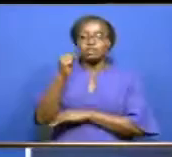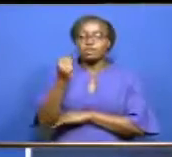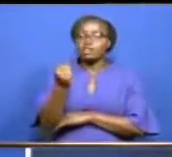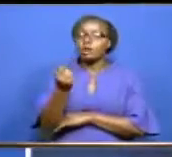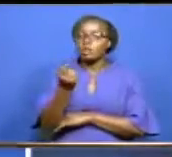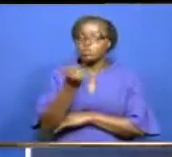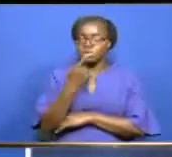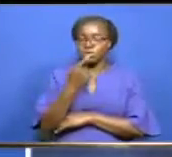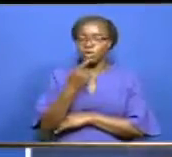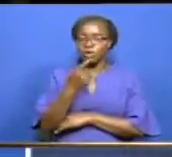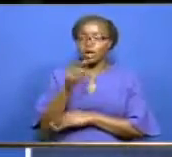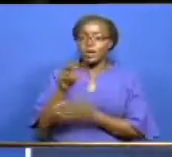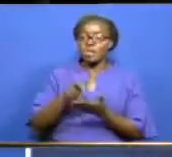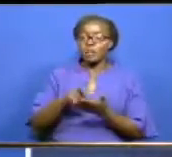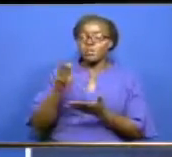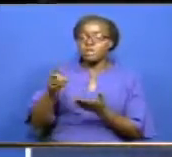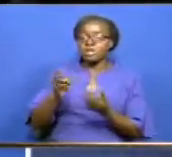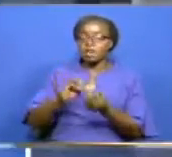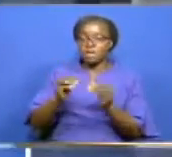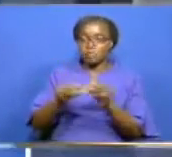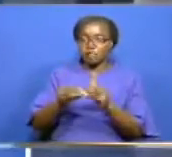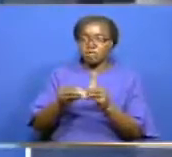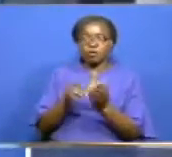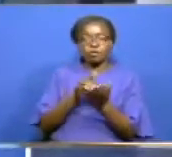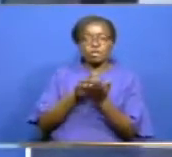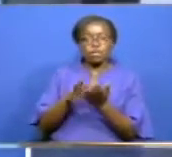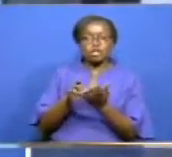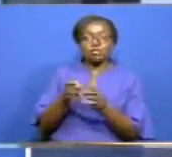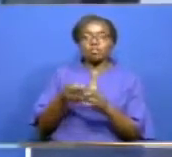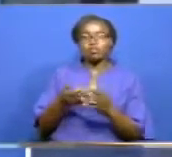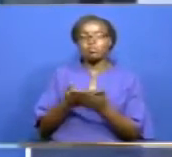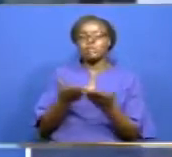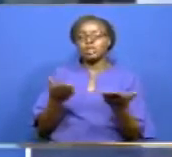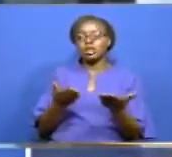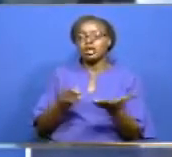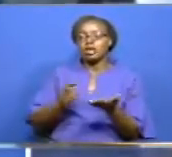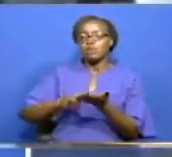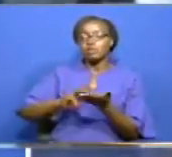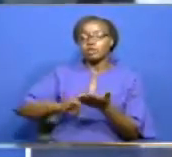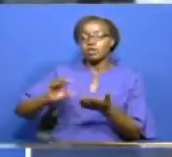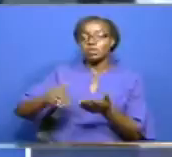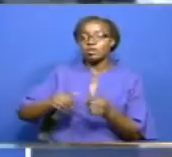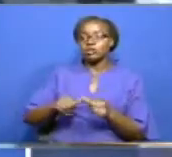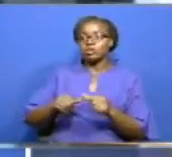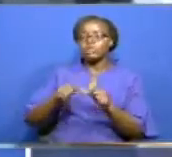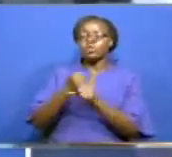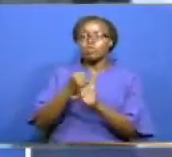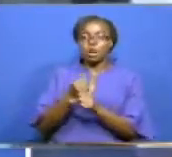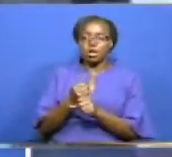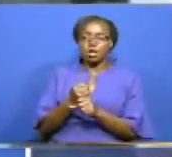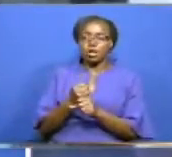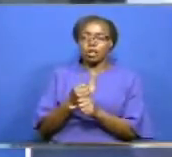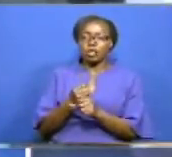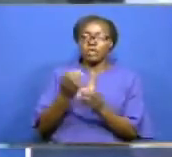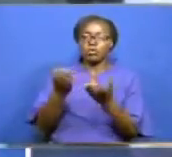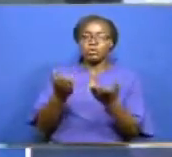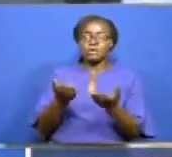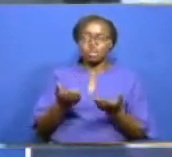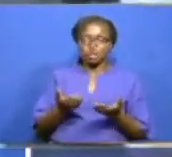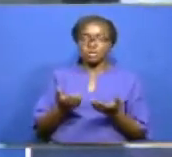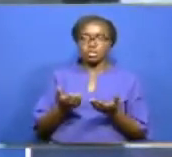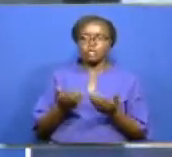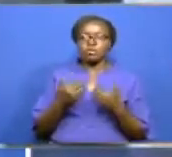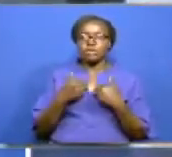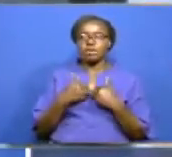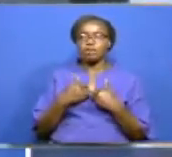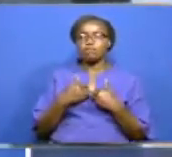advantage in the Migori County Assembly to vote out the governor. For Migori County to continue functioning, we need to